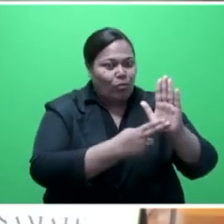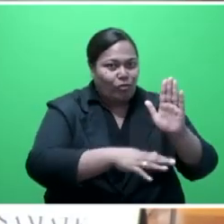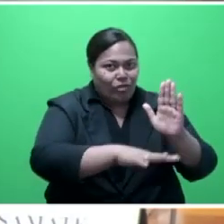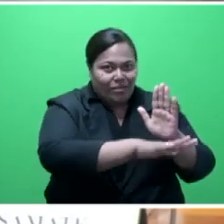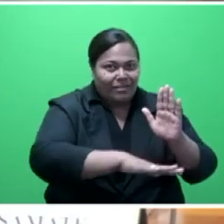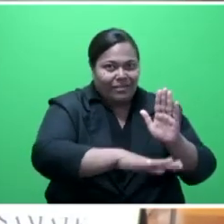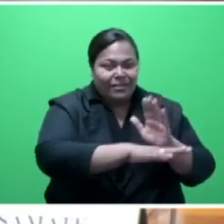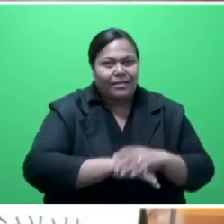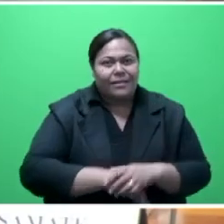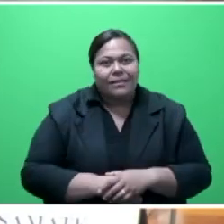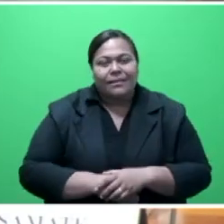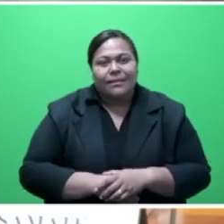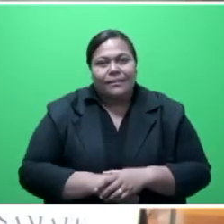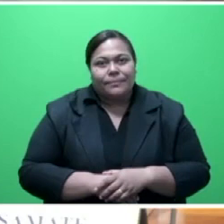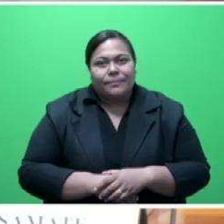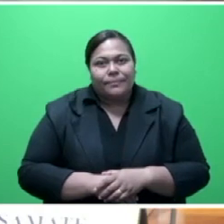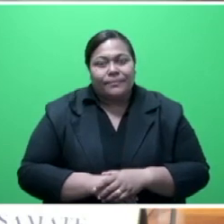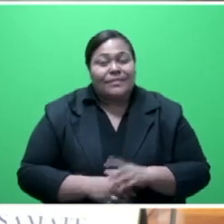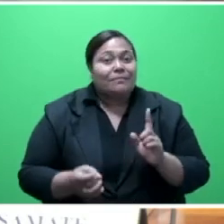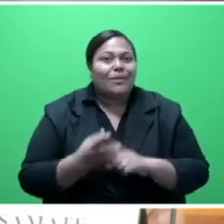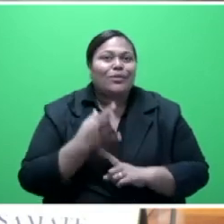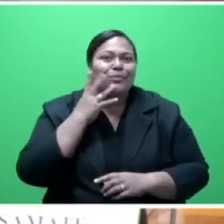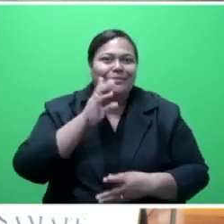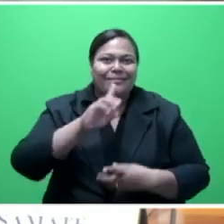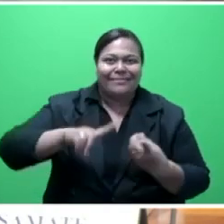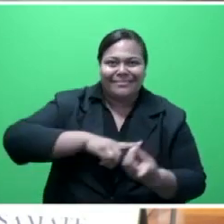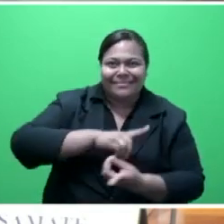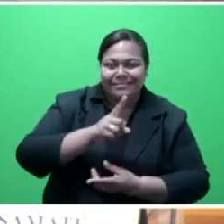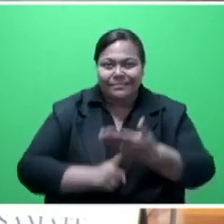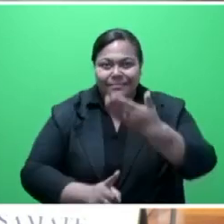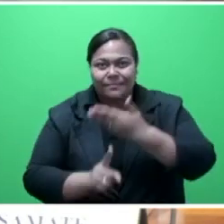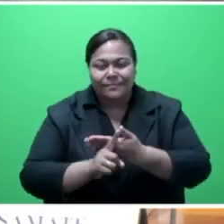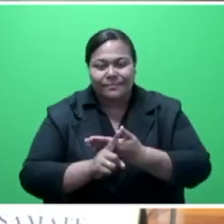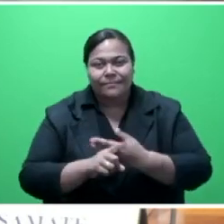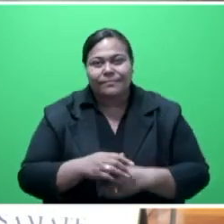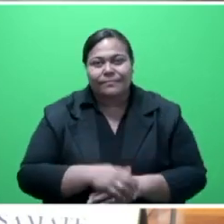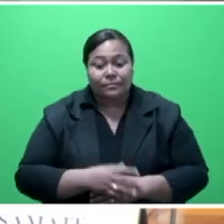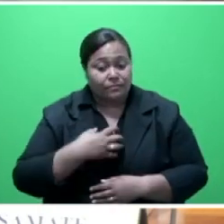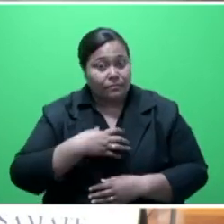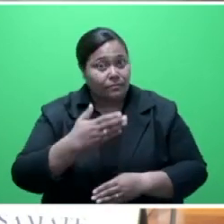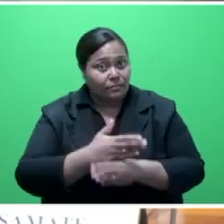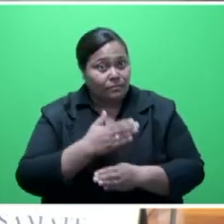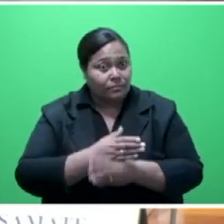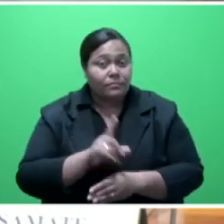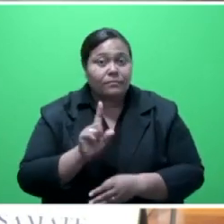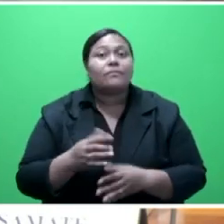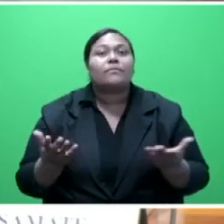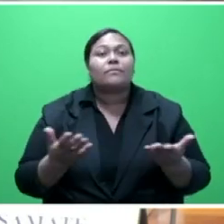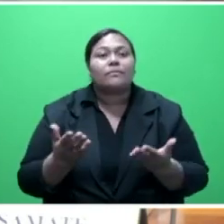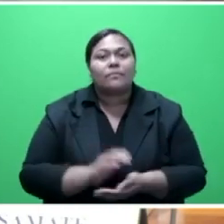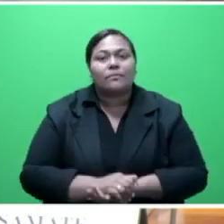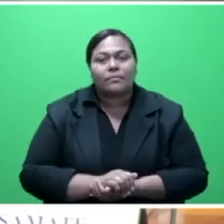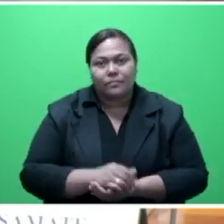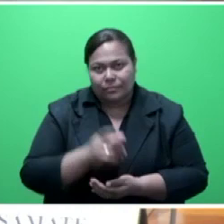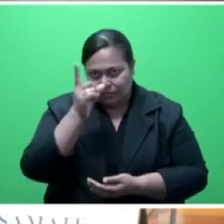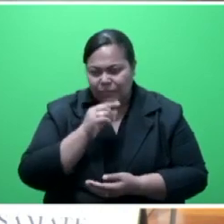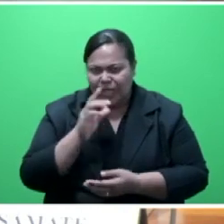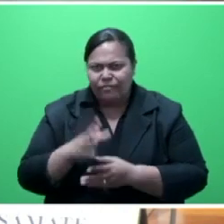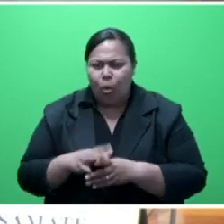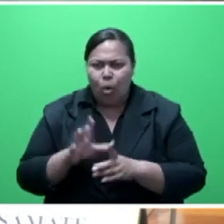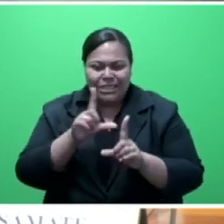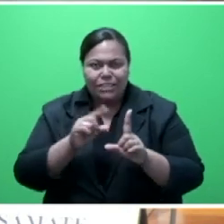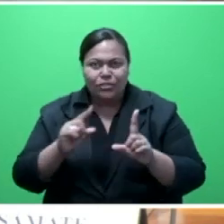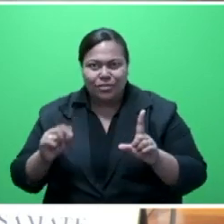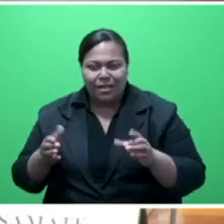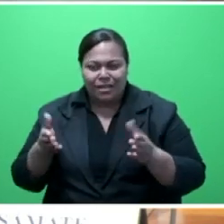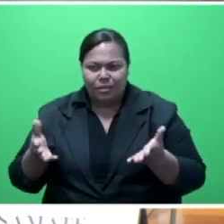deployed, particularly in times of disaster. Further work is being carried out to bridge the digital divide through the